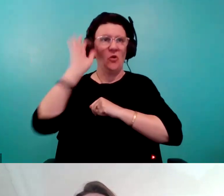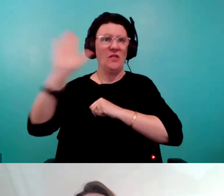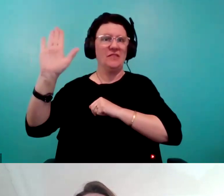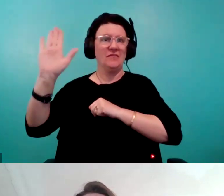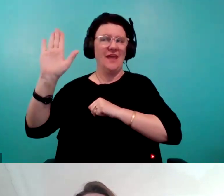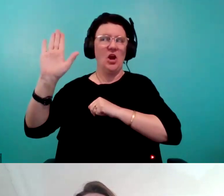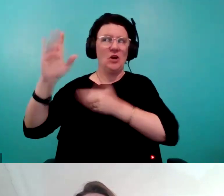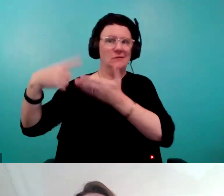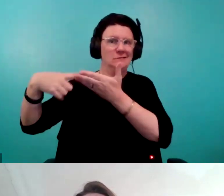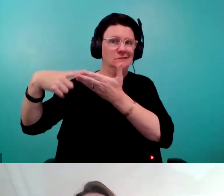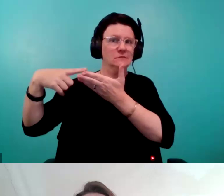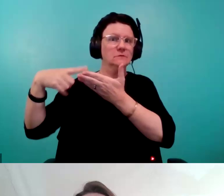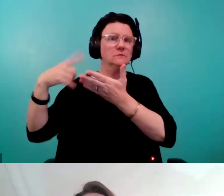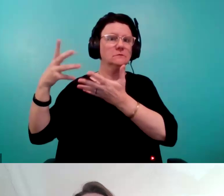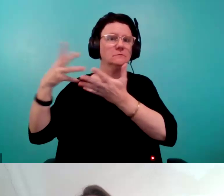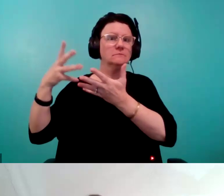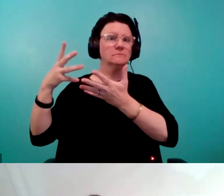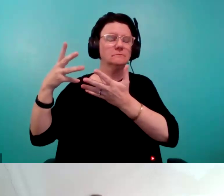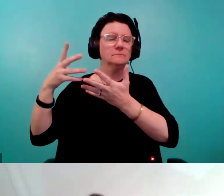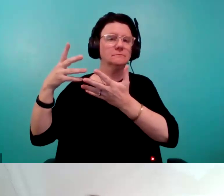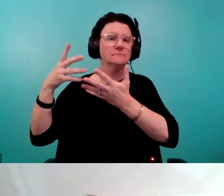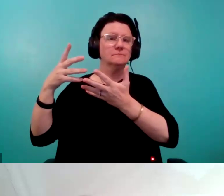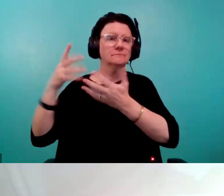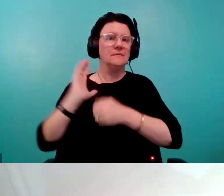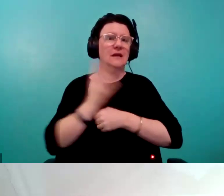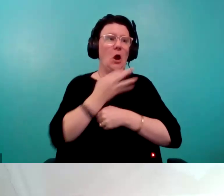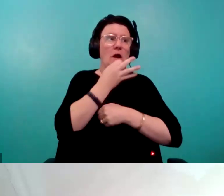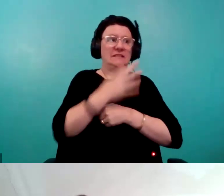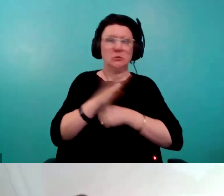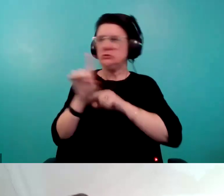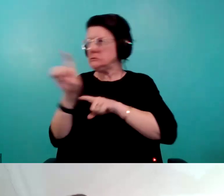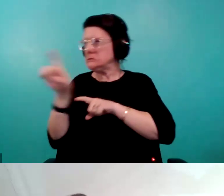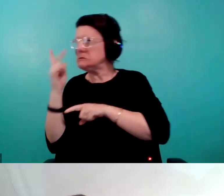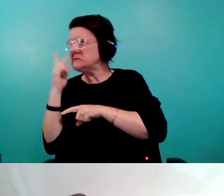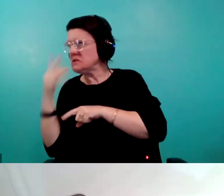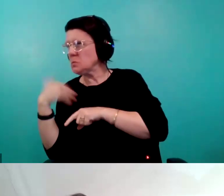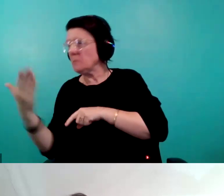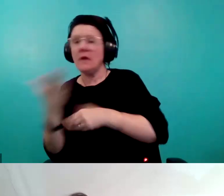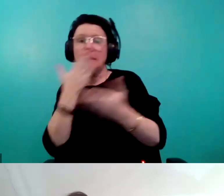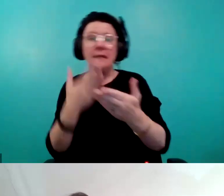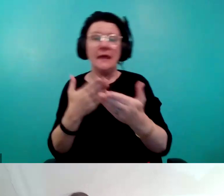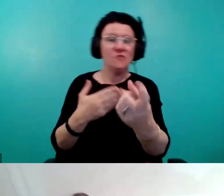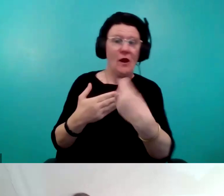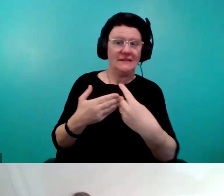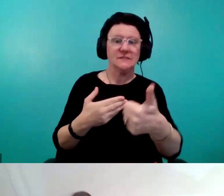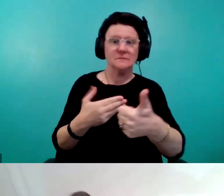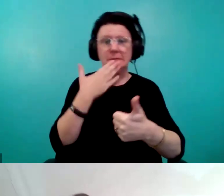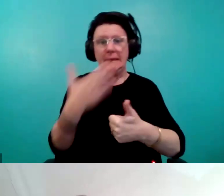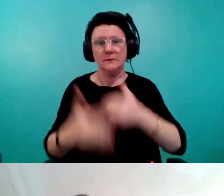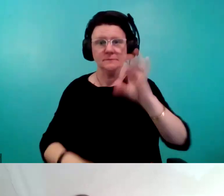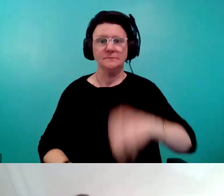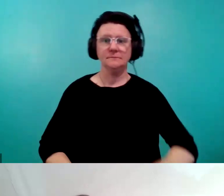take that to the experts I know and see if anything is moving. But thank you for bringing that up, bringing that to our